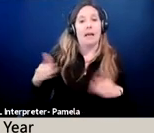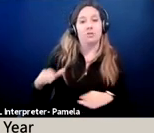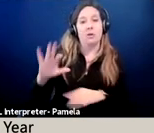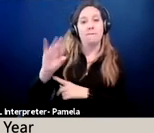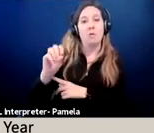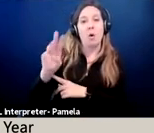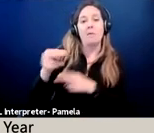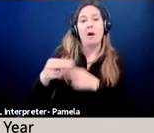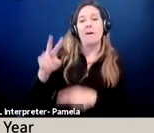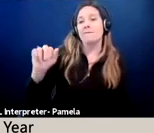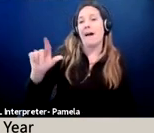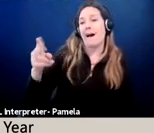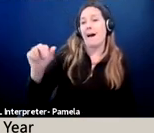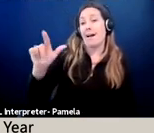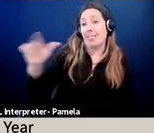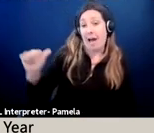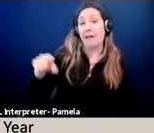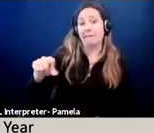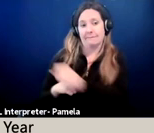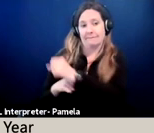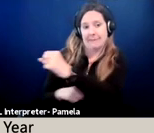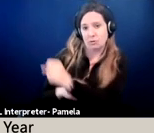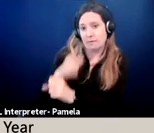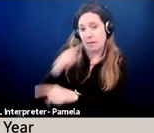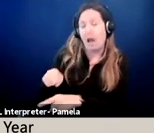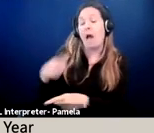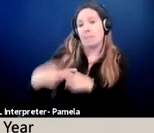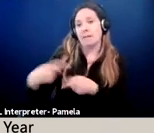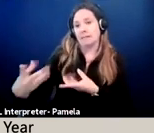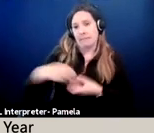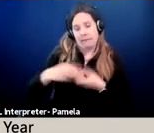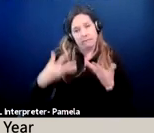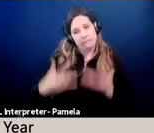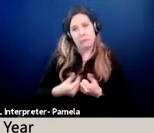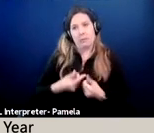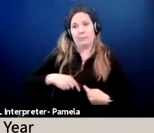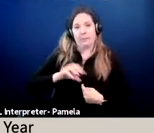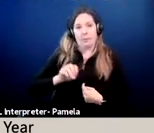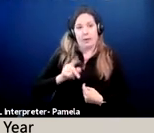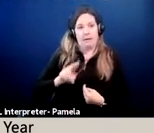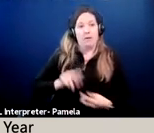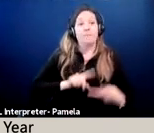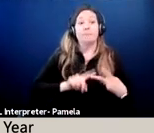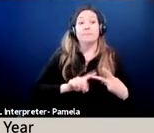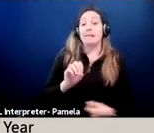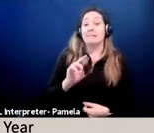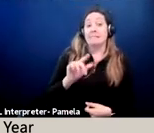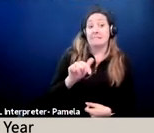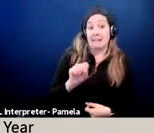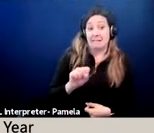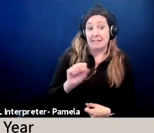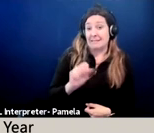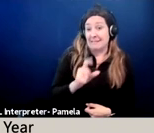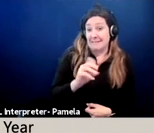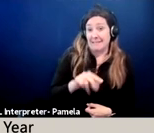one of the founders of that and also heavily involved with OKR. Douglas, corporate finance guy, he's the guy that does all our due diligence,